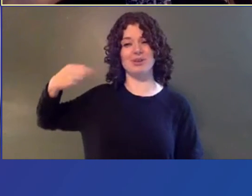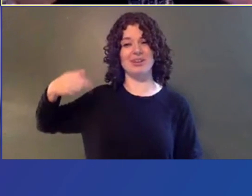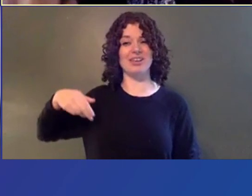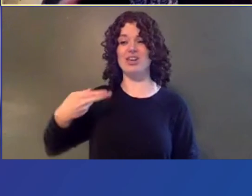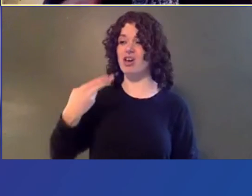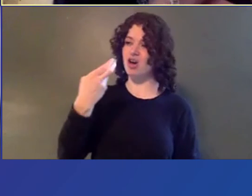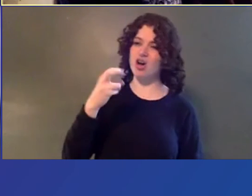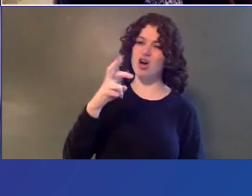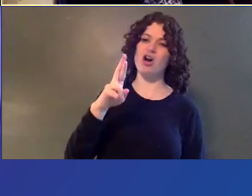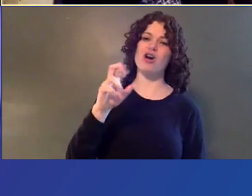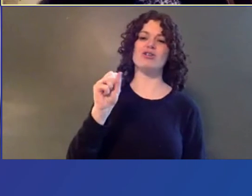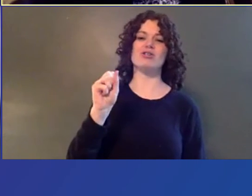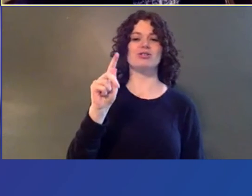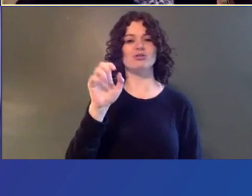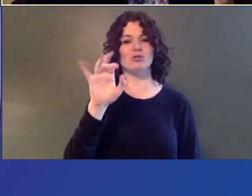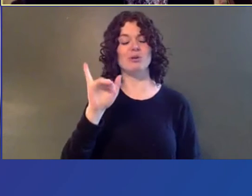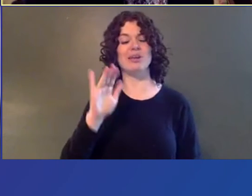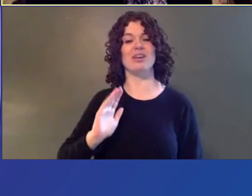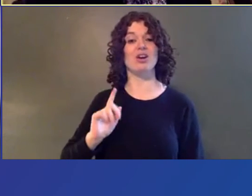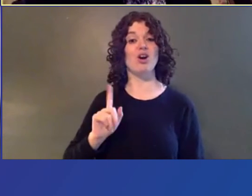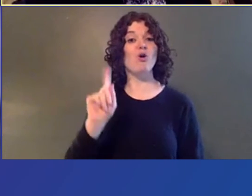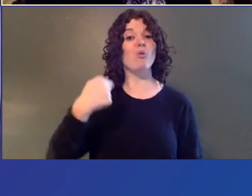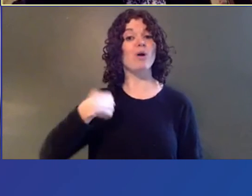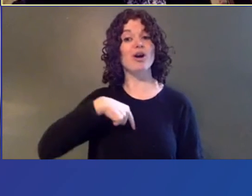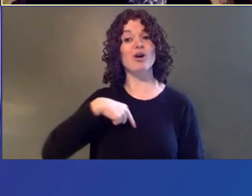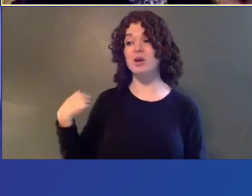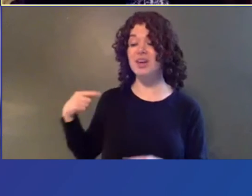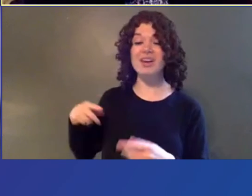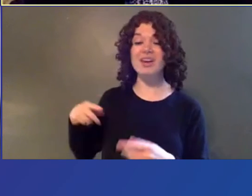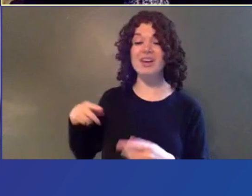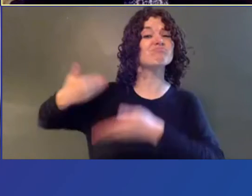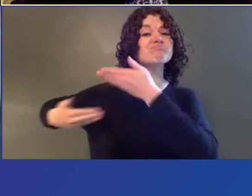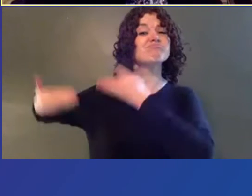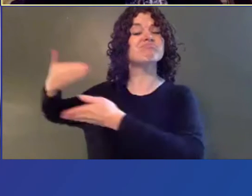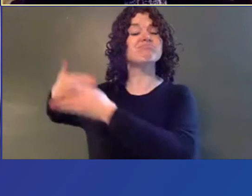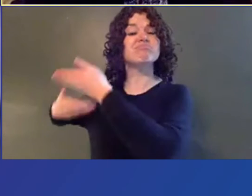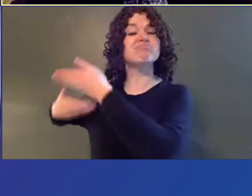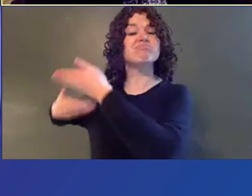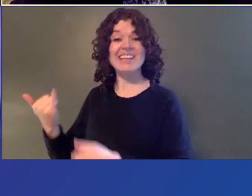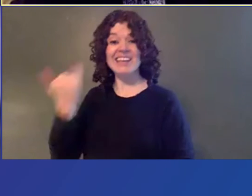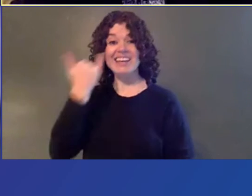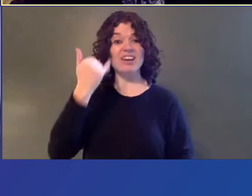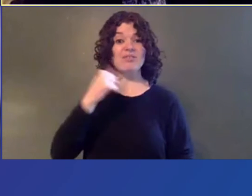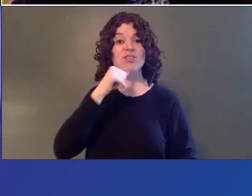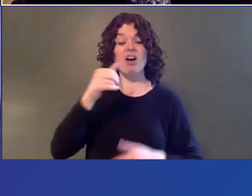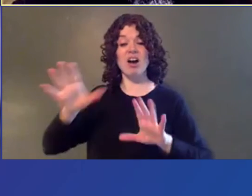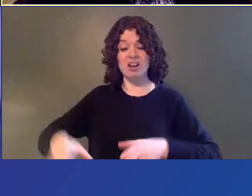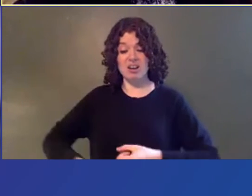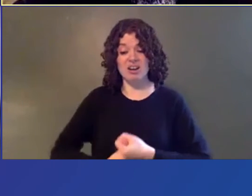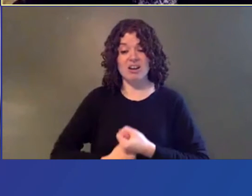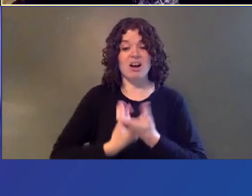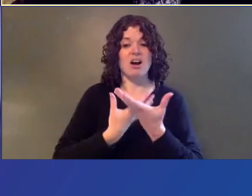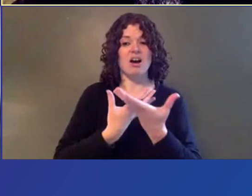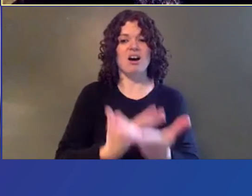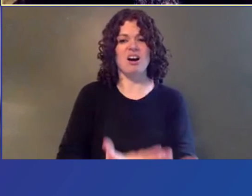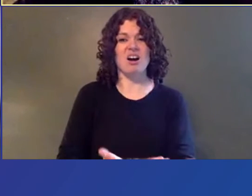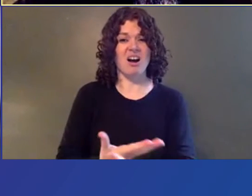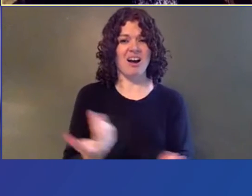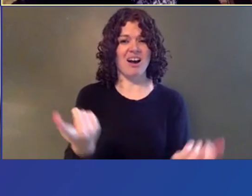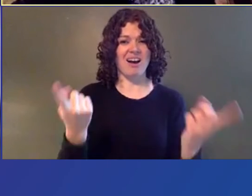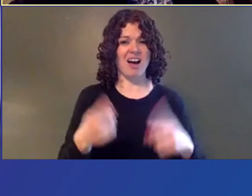of where we came from. Otherwise, it just becomes a written text in a